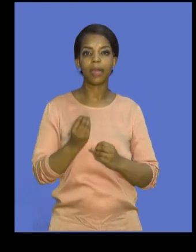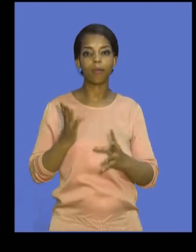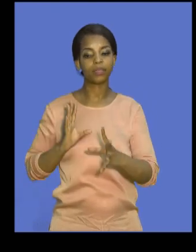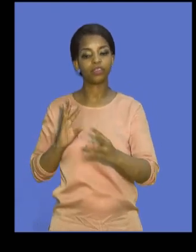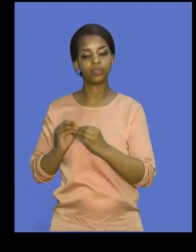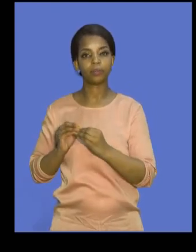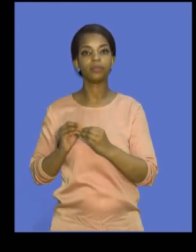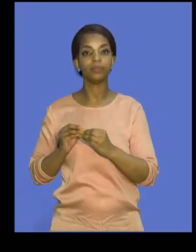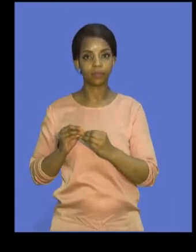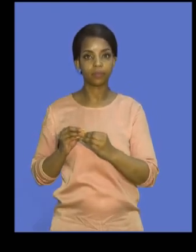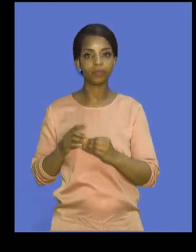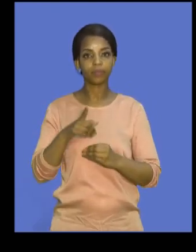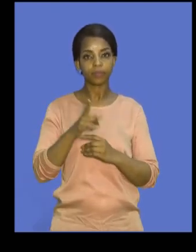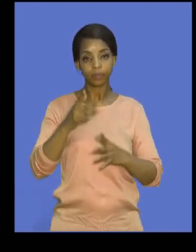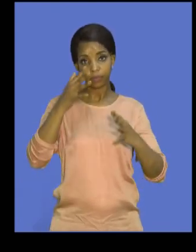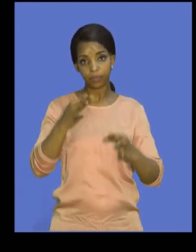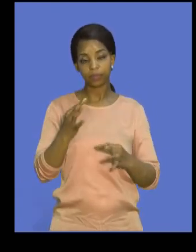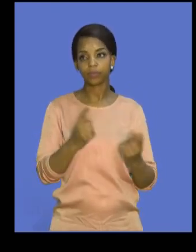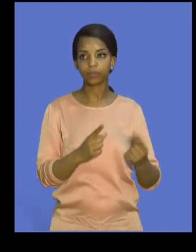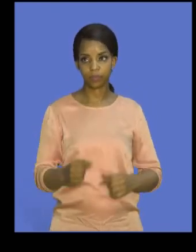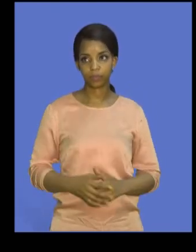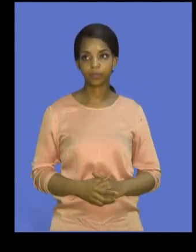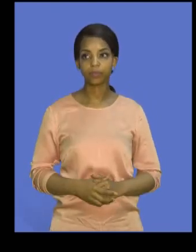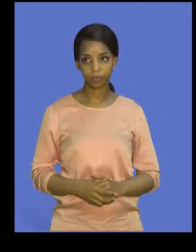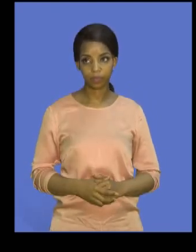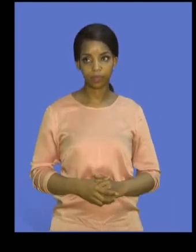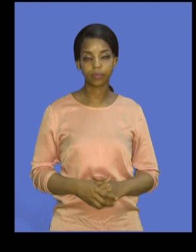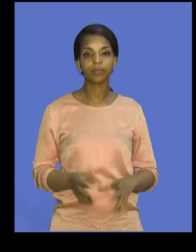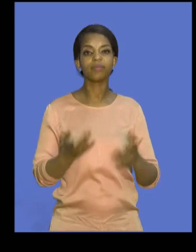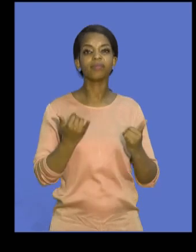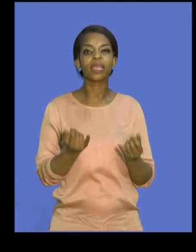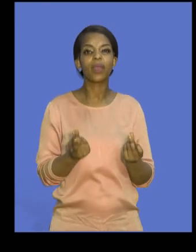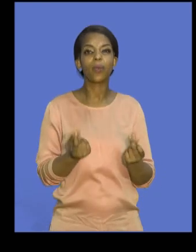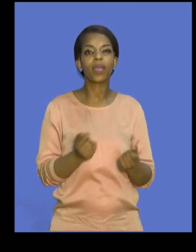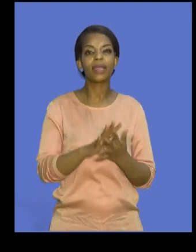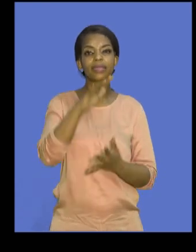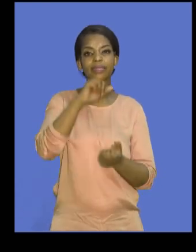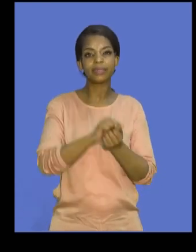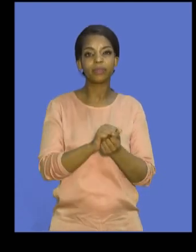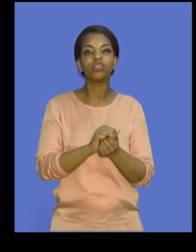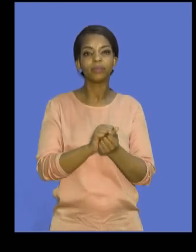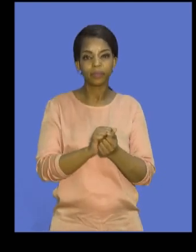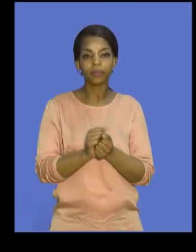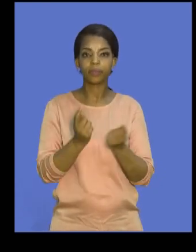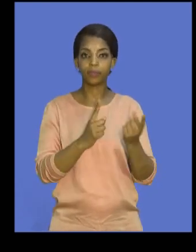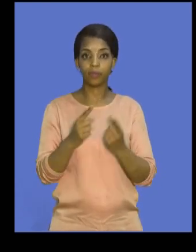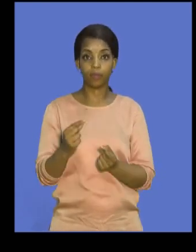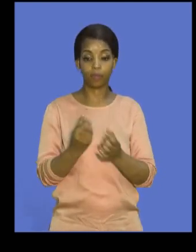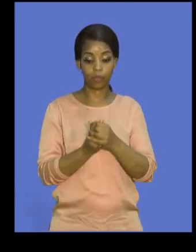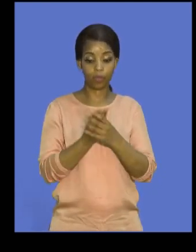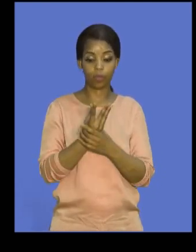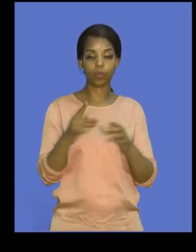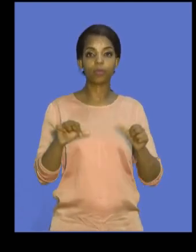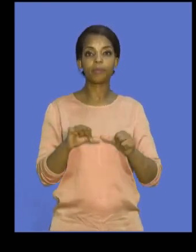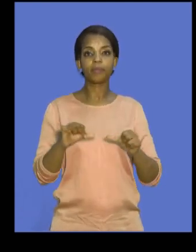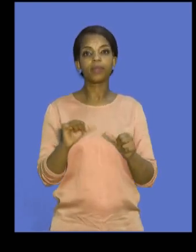need to make. And then our quick summary is, when we study growth, we measure one, change, right? Is